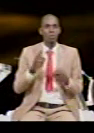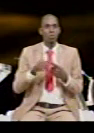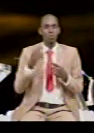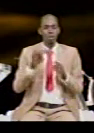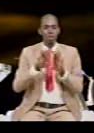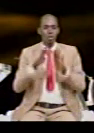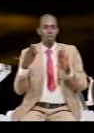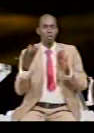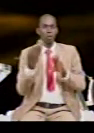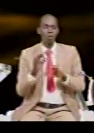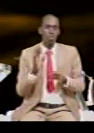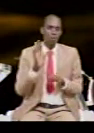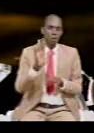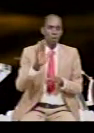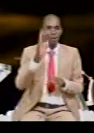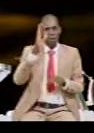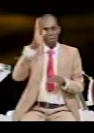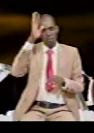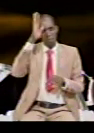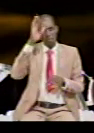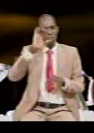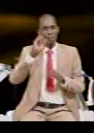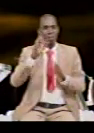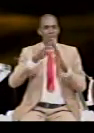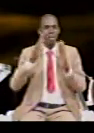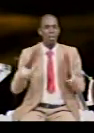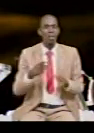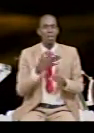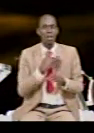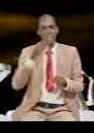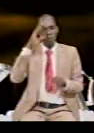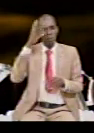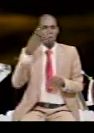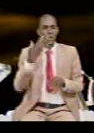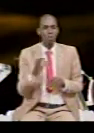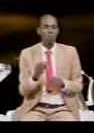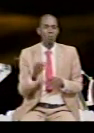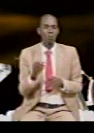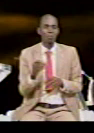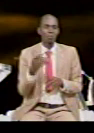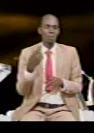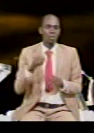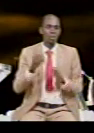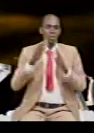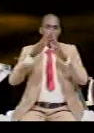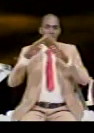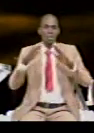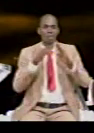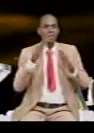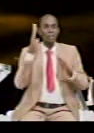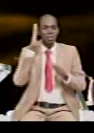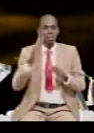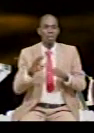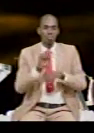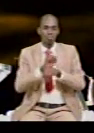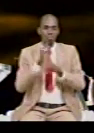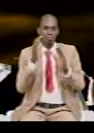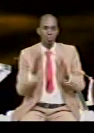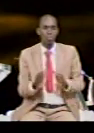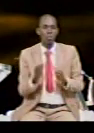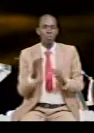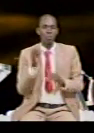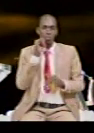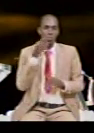of her father's house, and the men of the city shall stone her with stones that